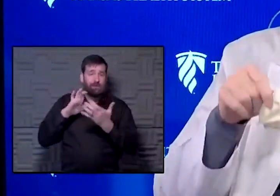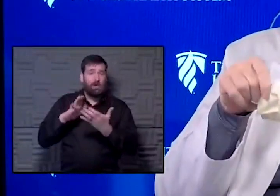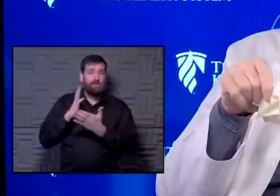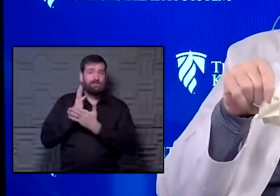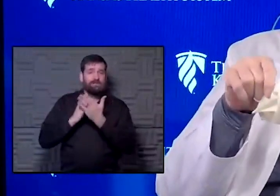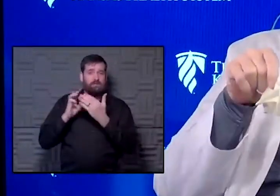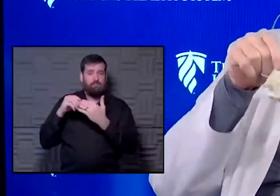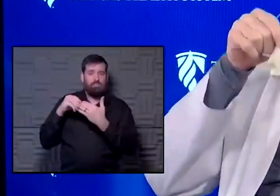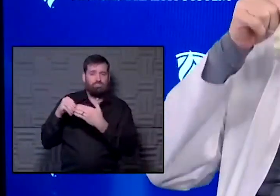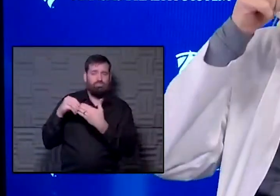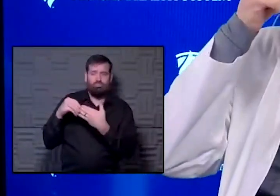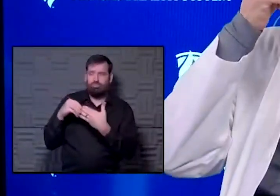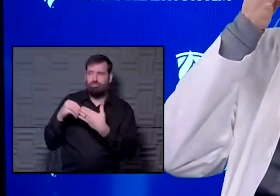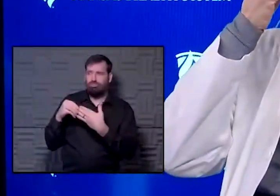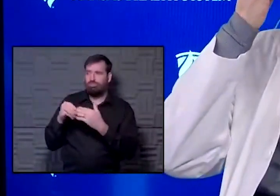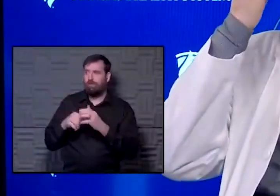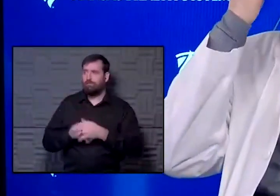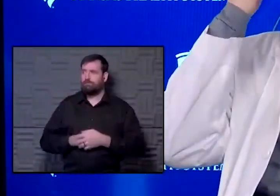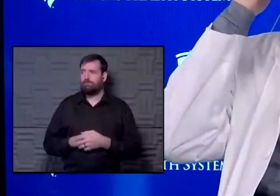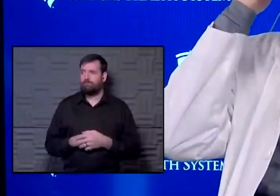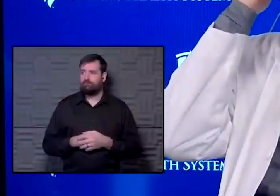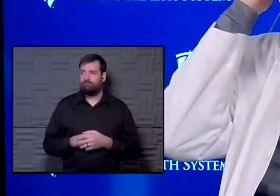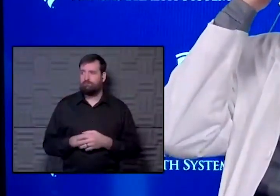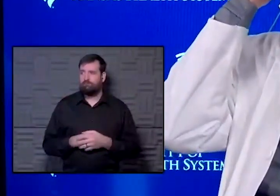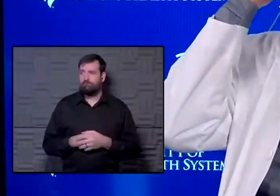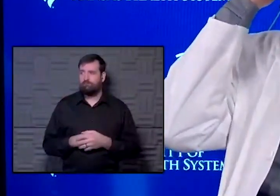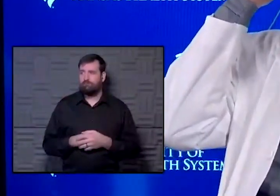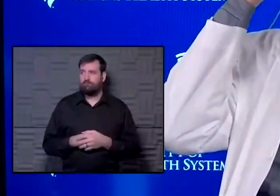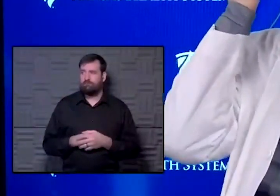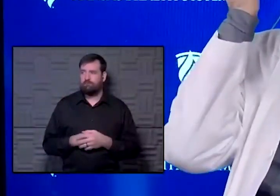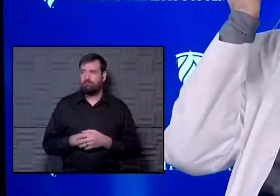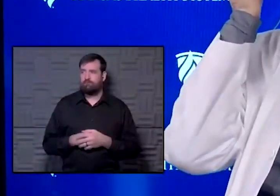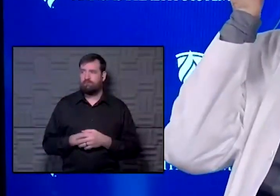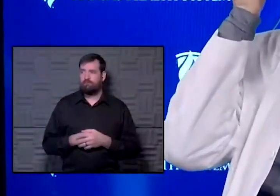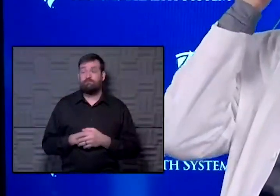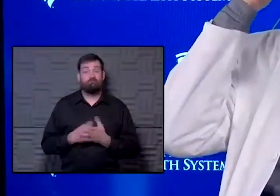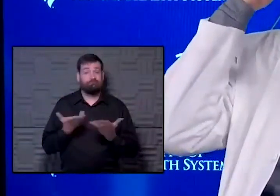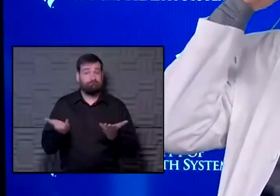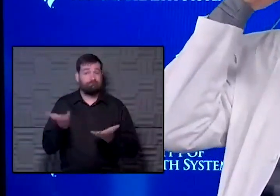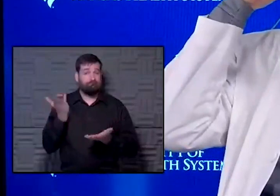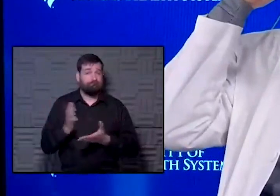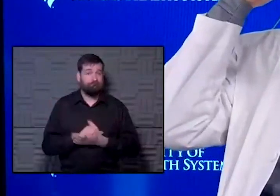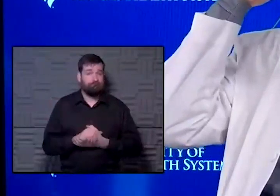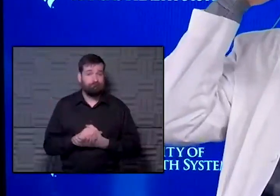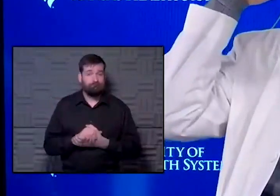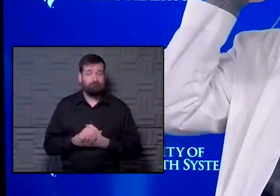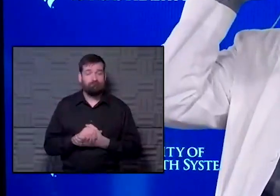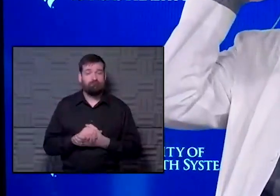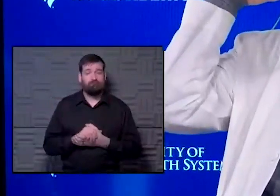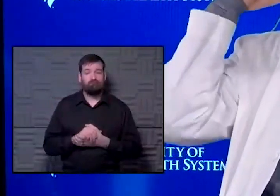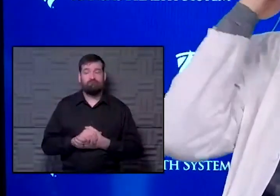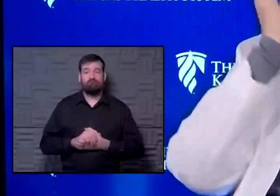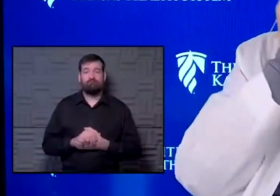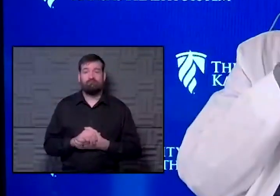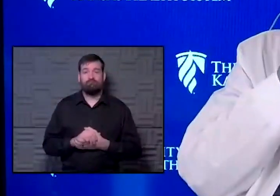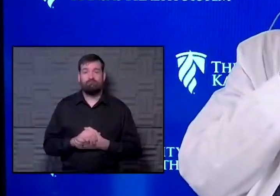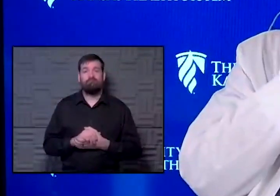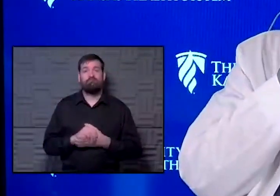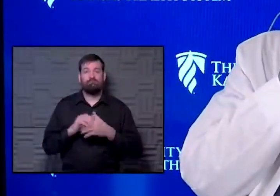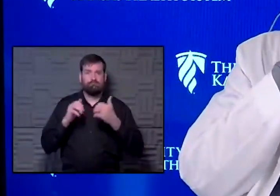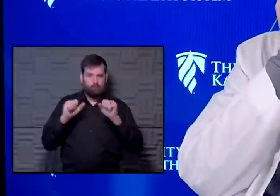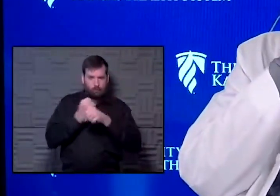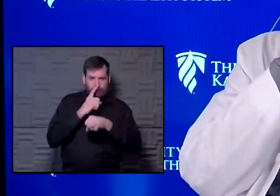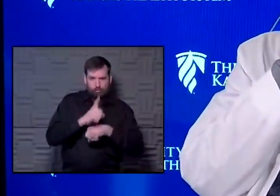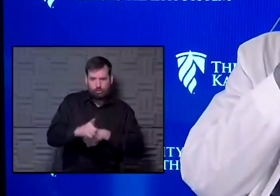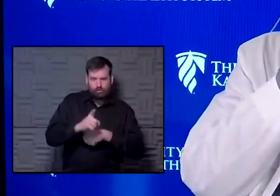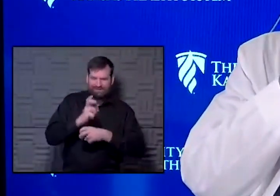right there at the edge of the mask. Yeah. There you go. There's my double knot right there, or extra knot right there, and then you go, you're trying to make sure